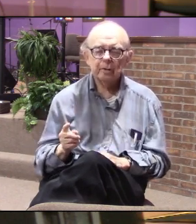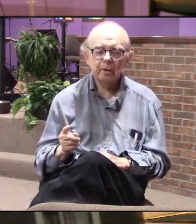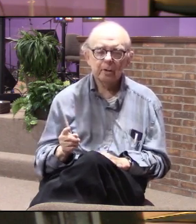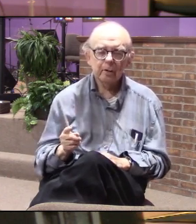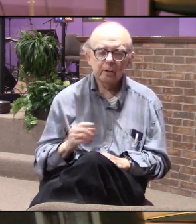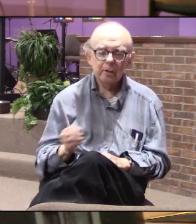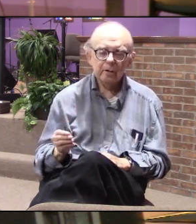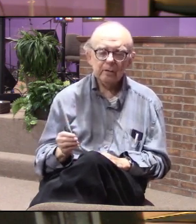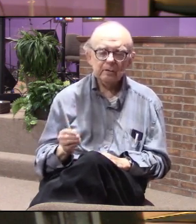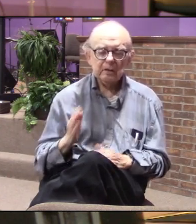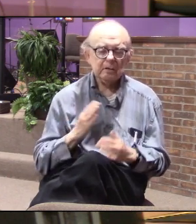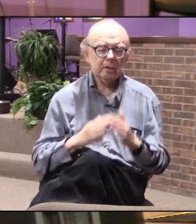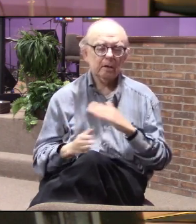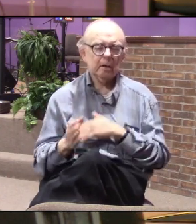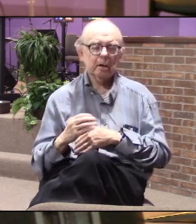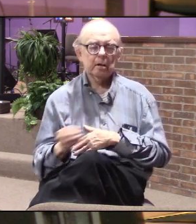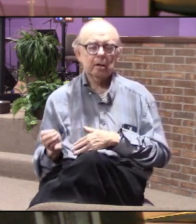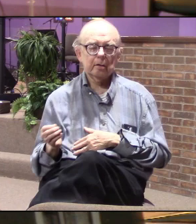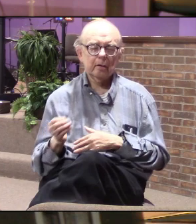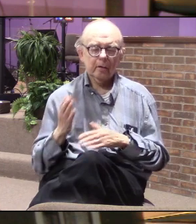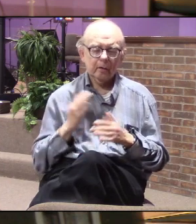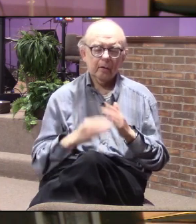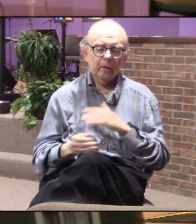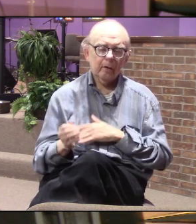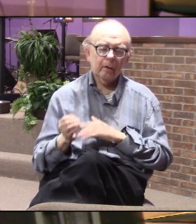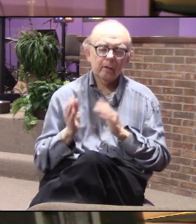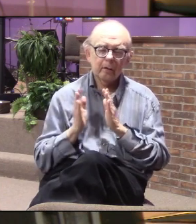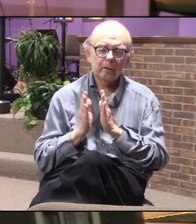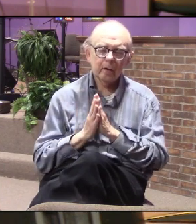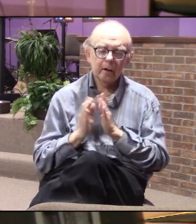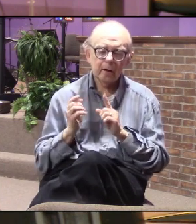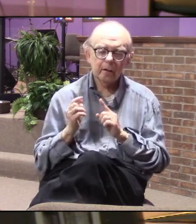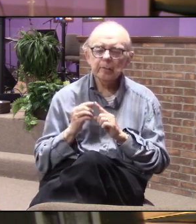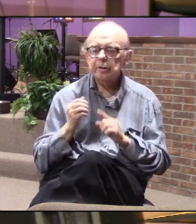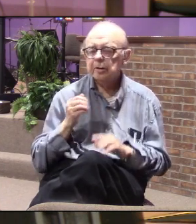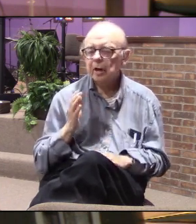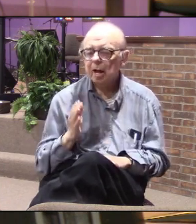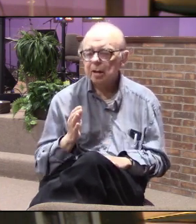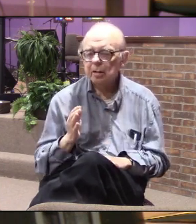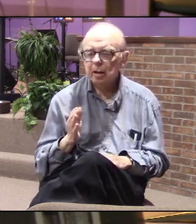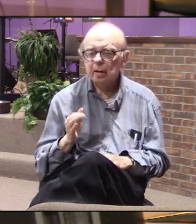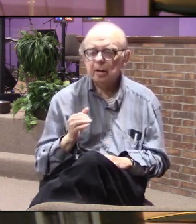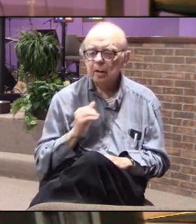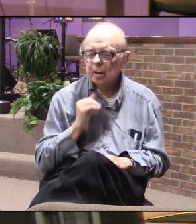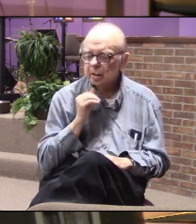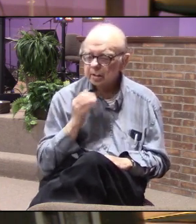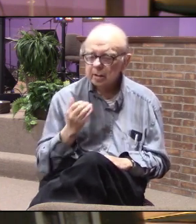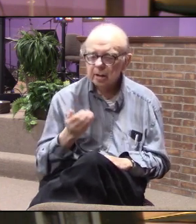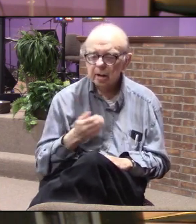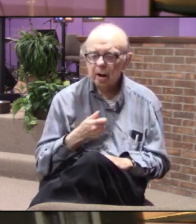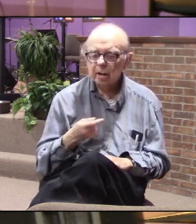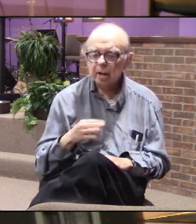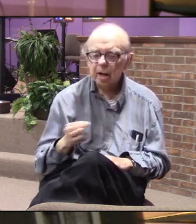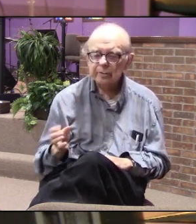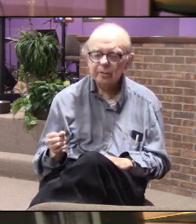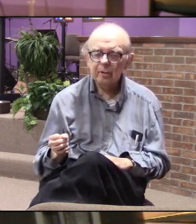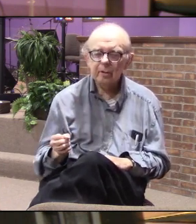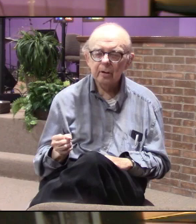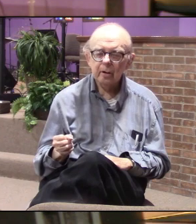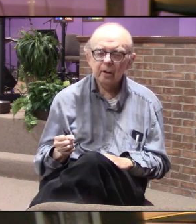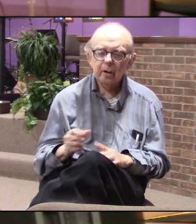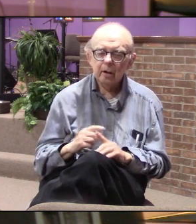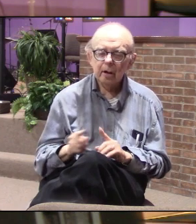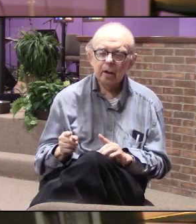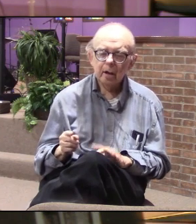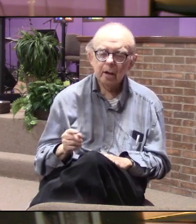in humility and humbling yourself and praying to God, not our gods, but to